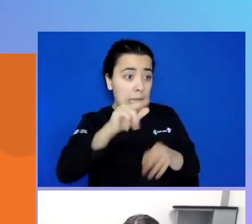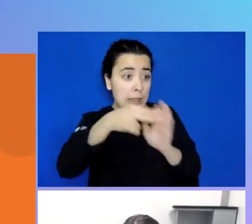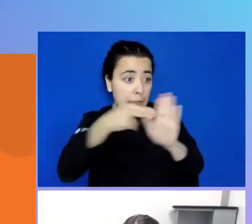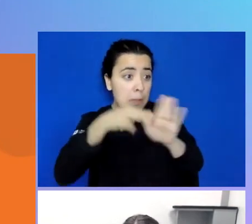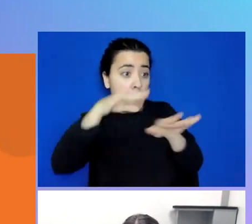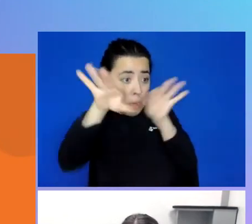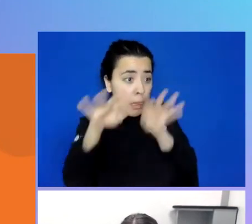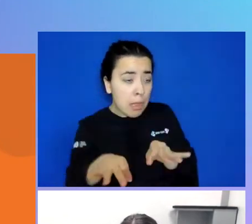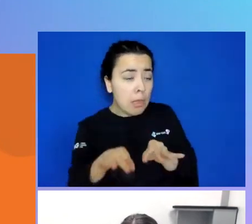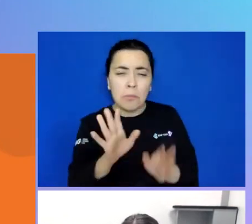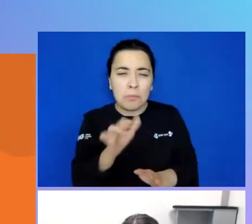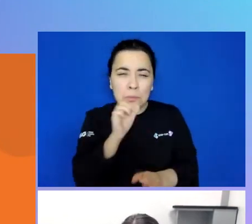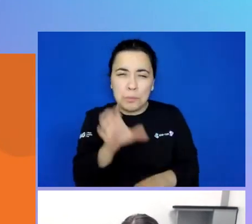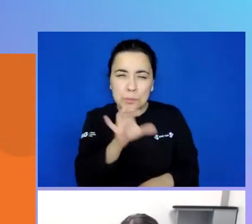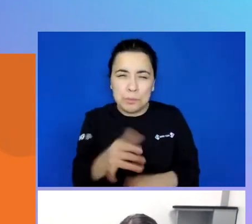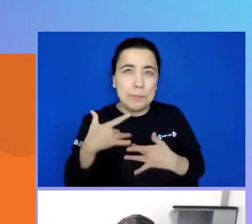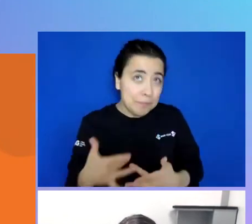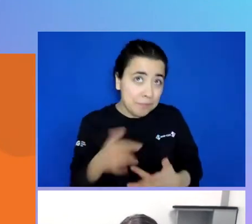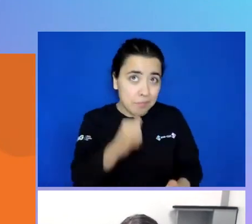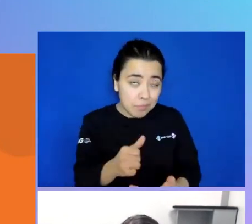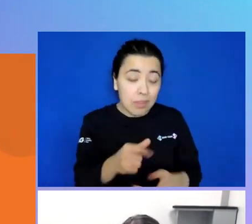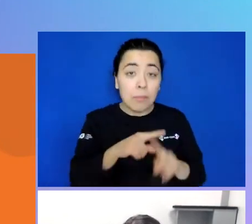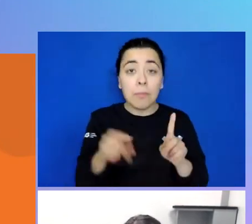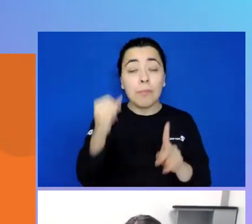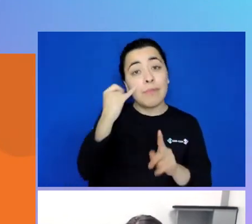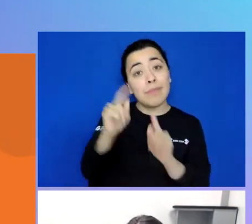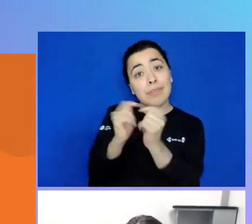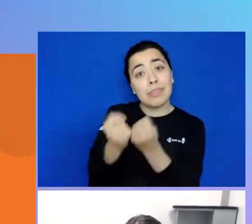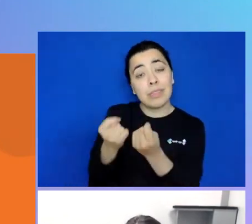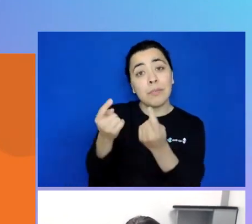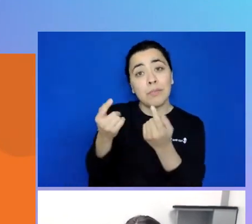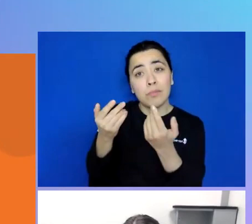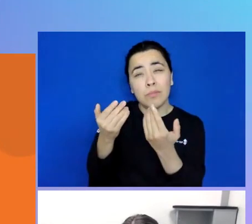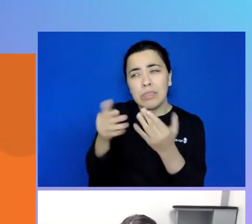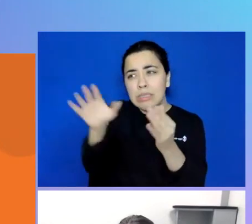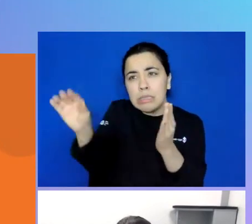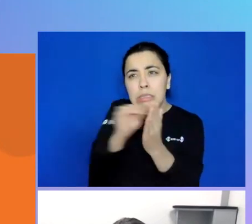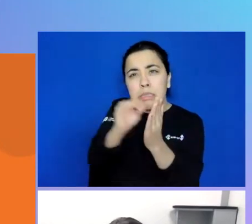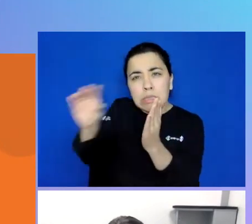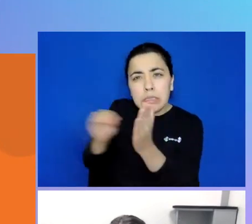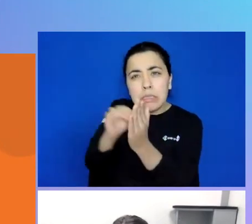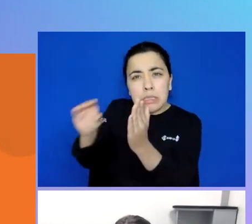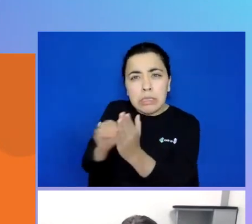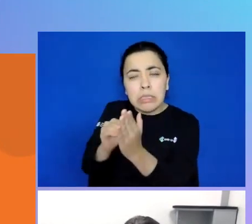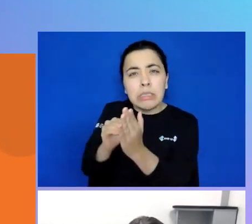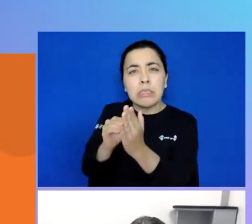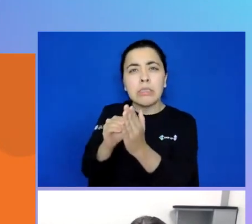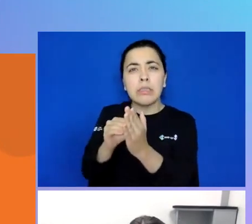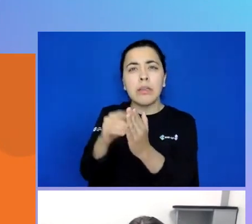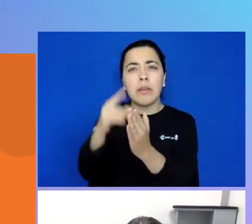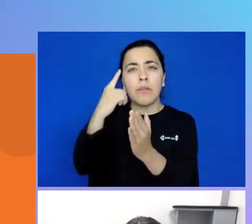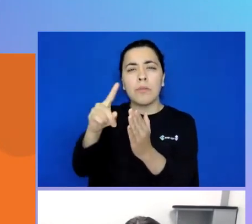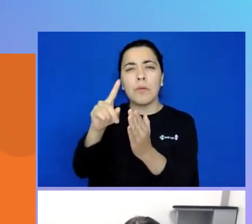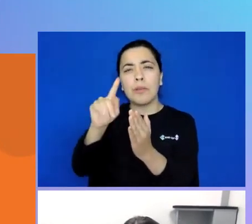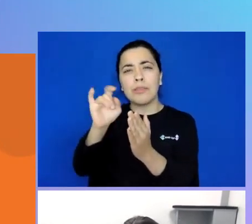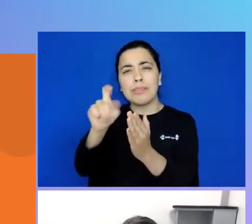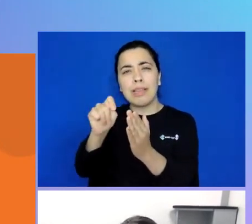in the practice of writing names for buttons, adding ARIA labels might be a logical and easy +1.